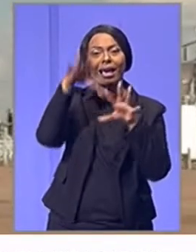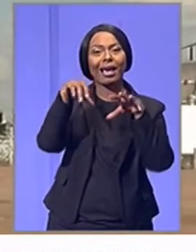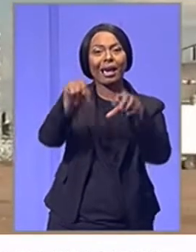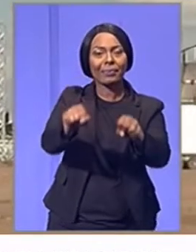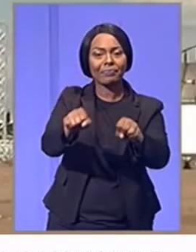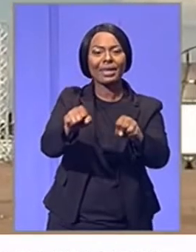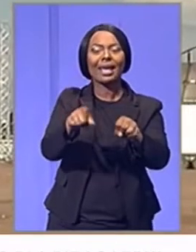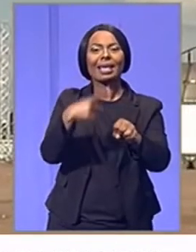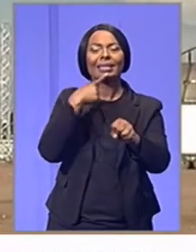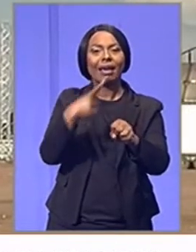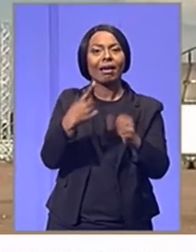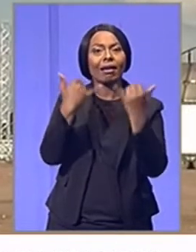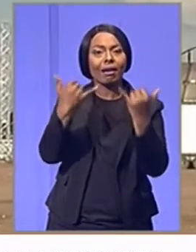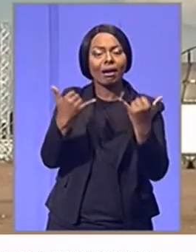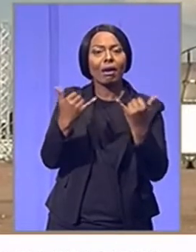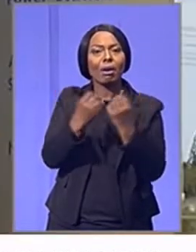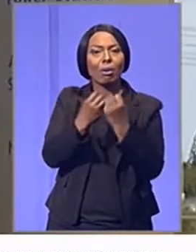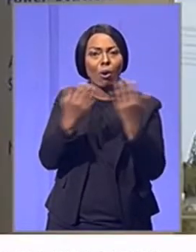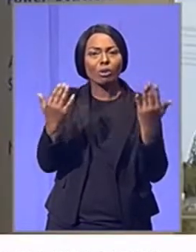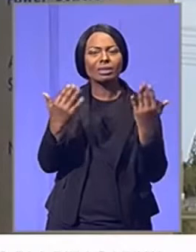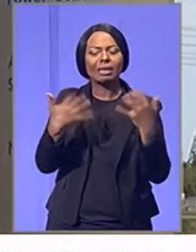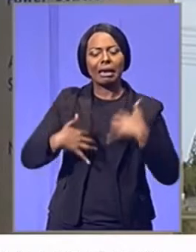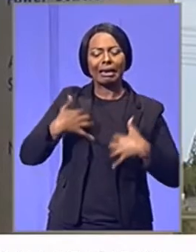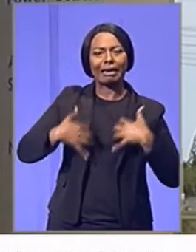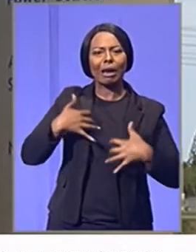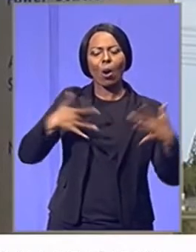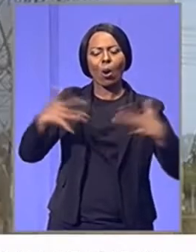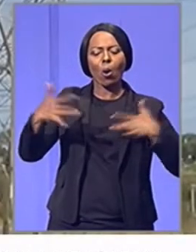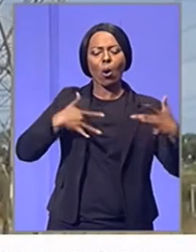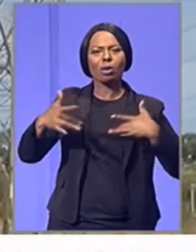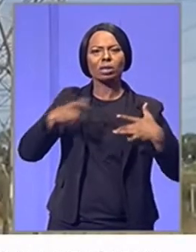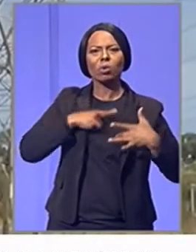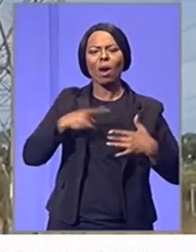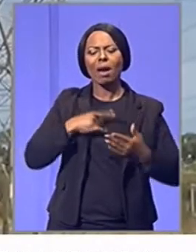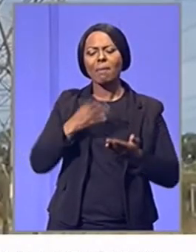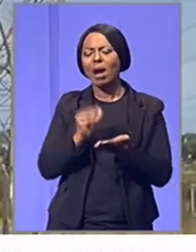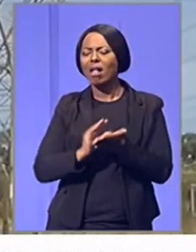e tshwenyang ke ka ga sesupo sa tuelo sa diranta di le milione di le